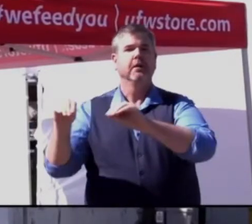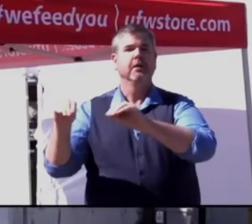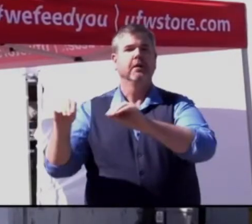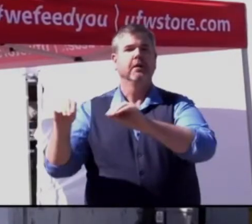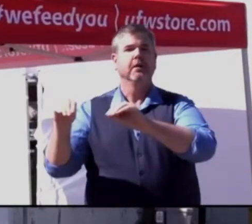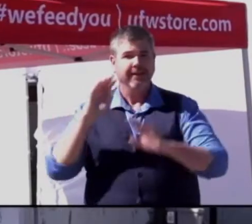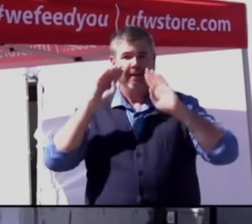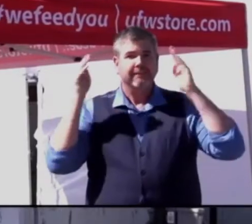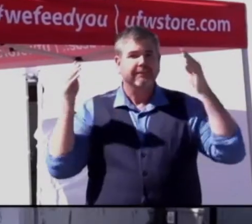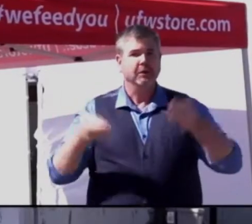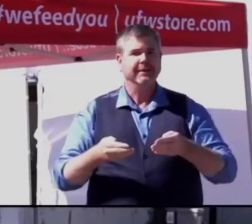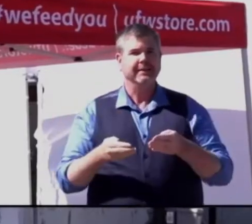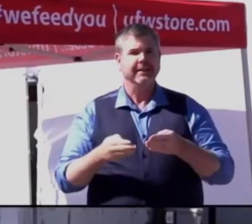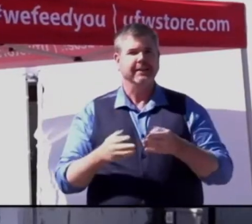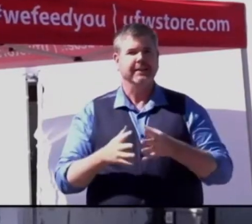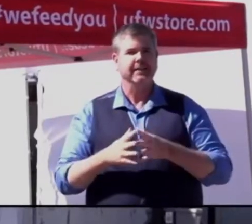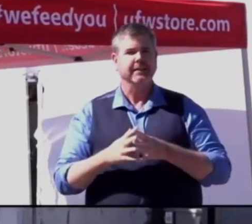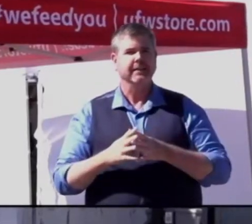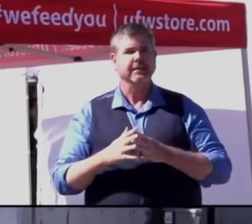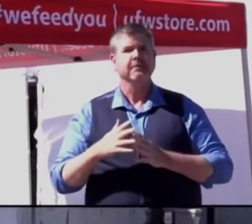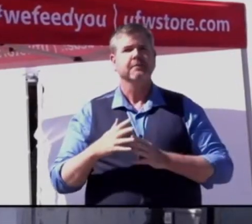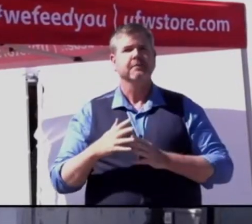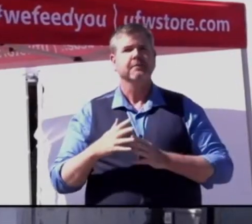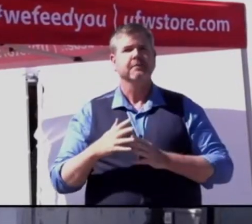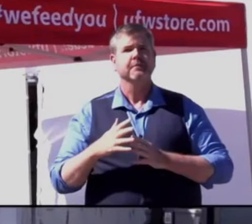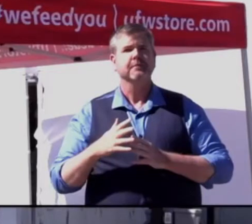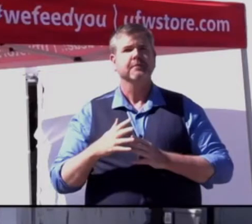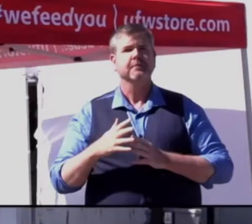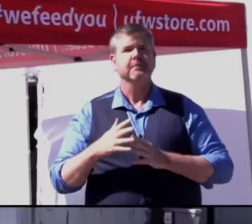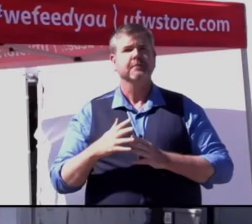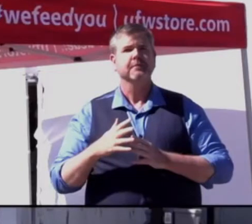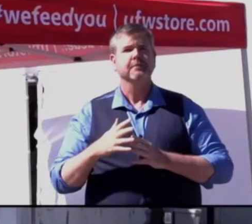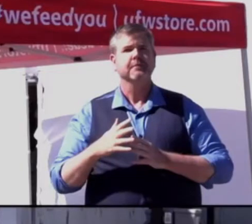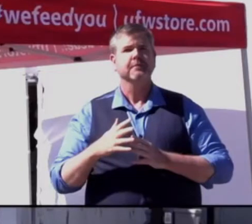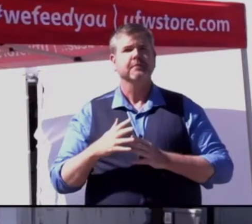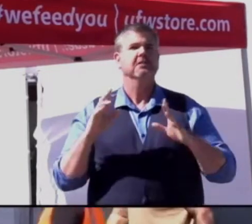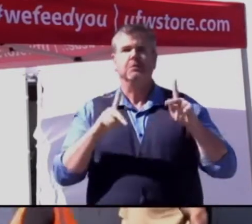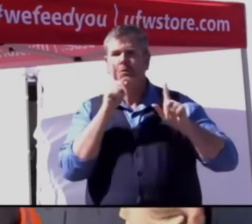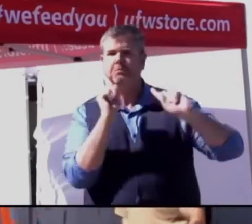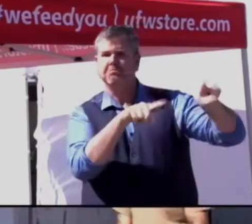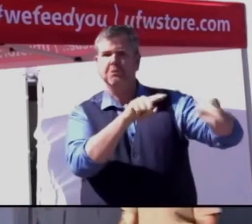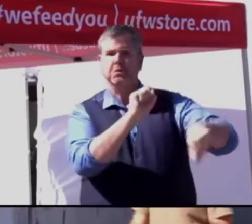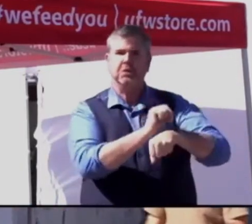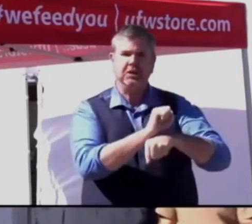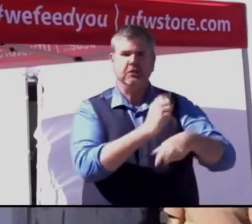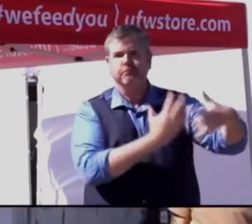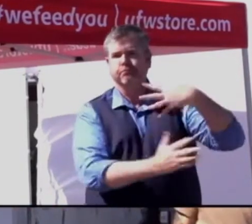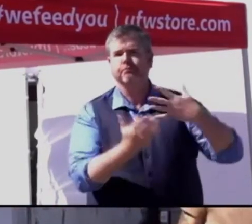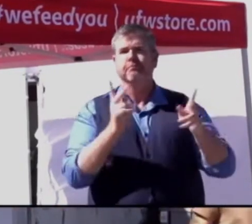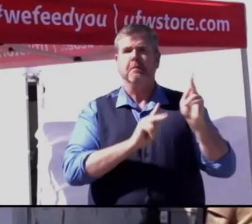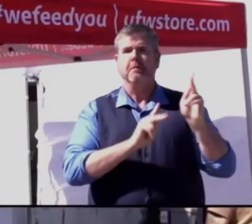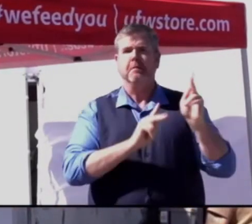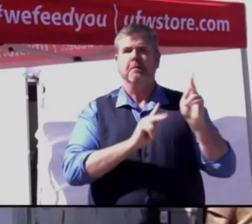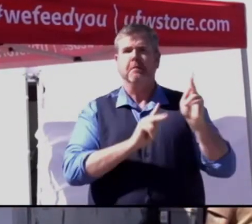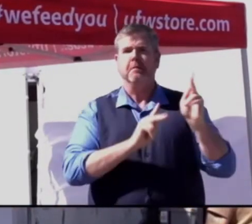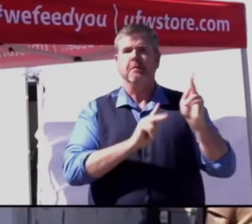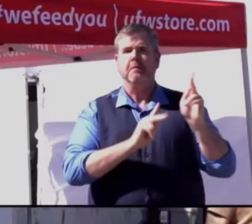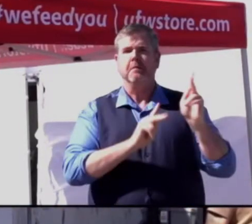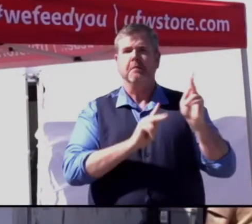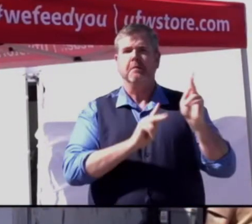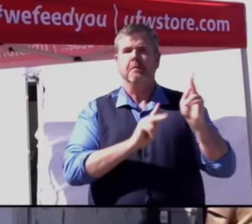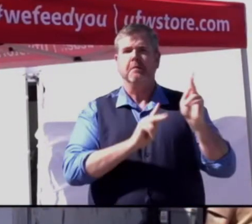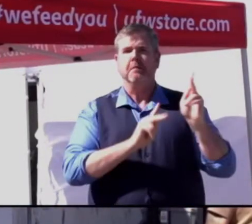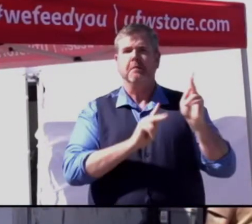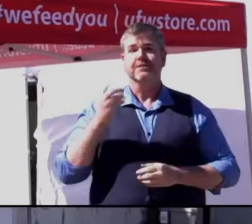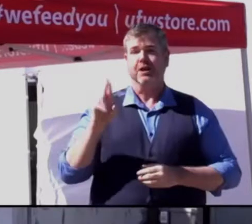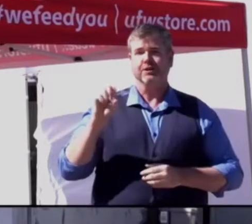Monterey Mushrooms. Today, we're honored to be here with the following speakers. Dr. Sara Cody, Health Officer